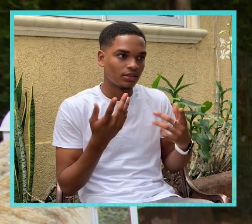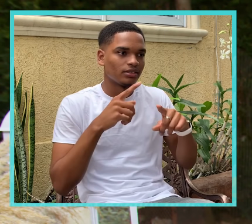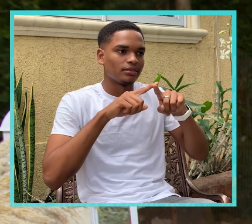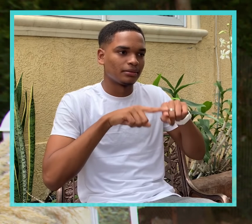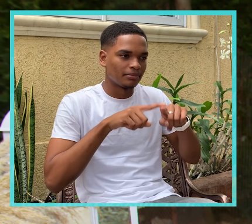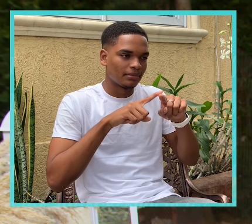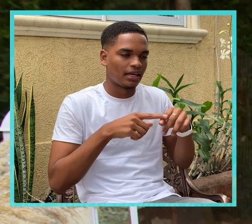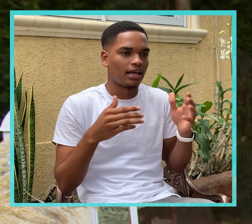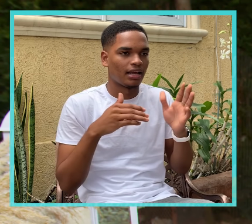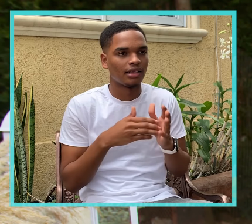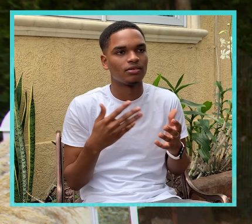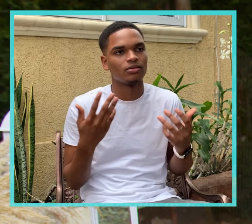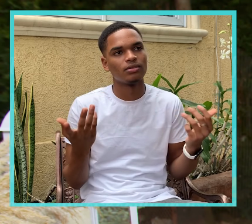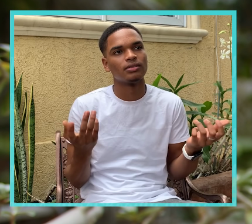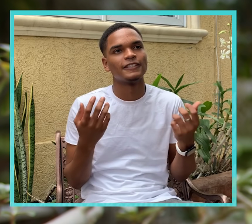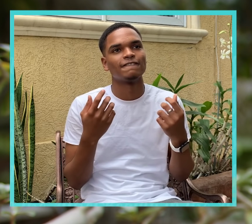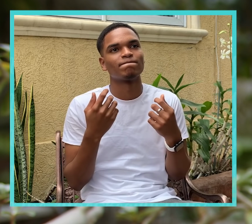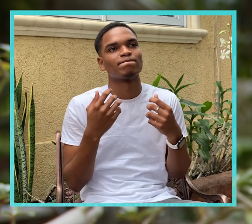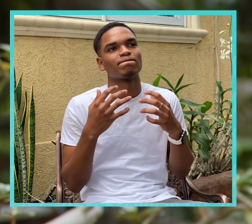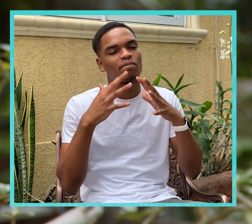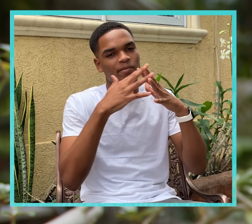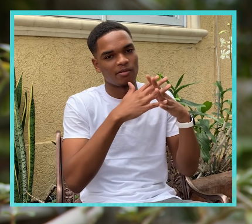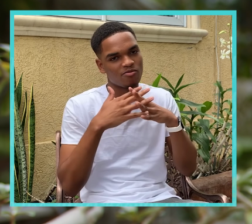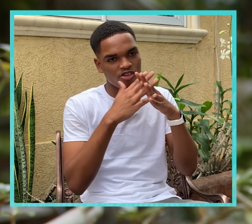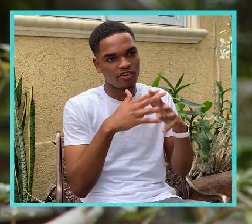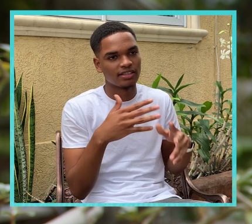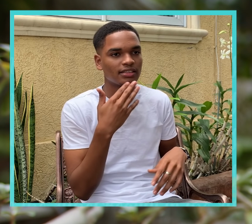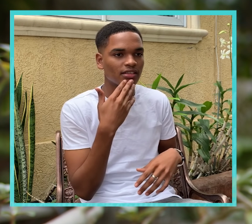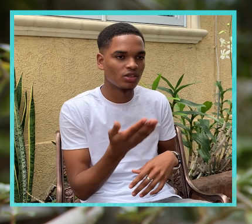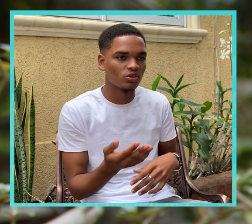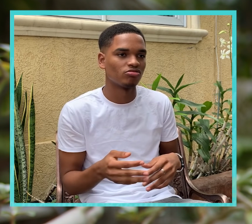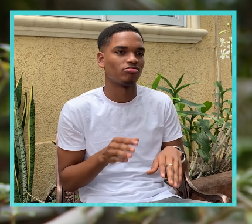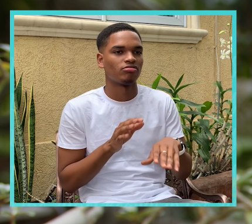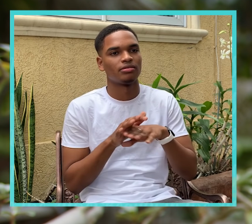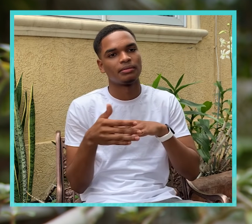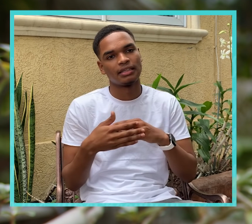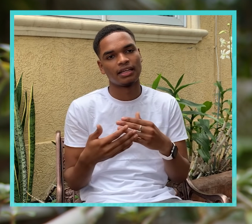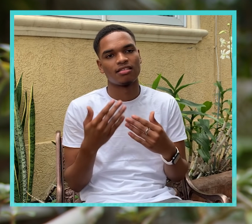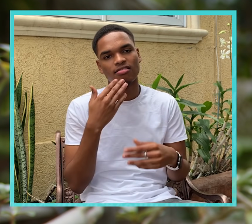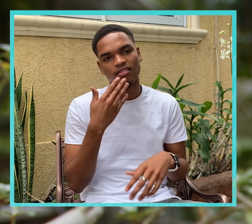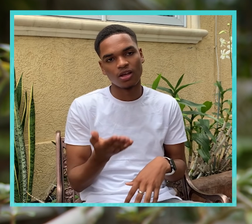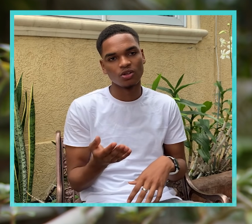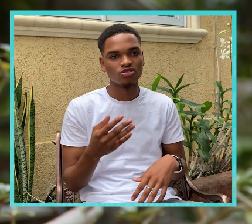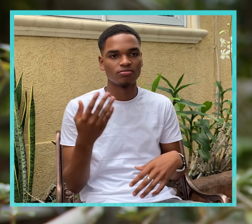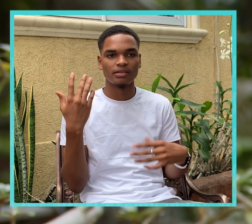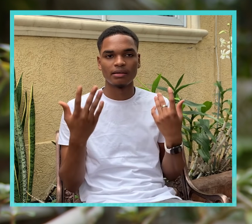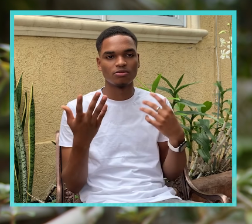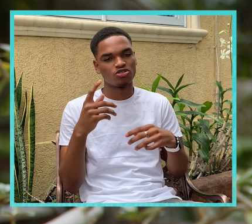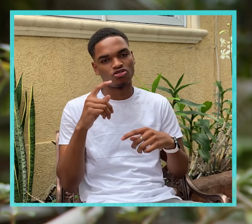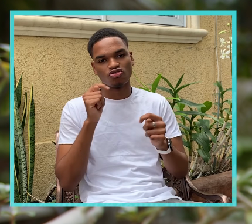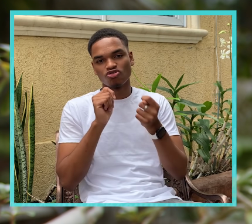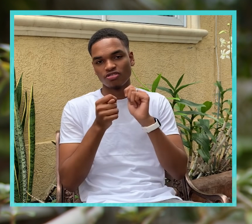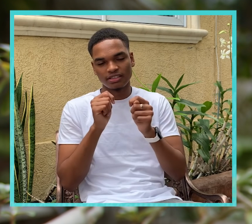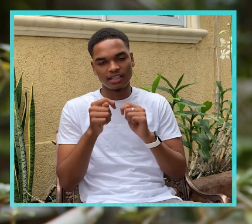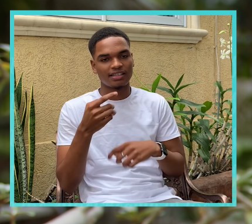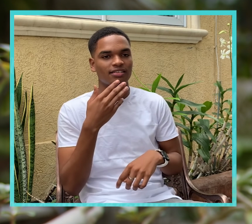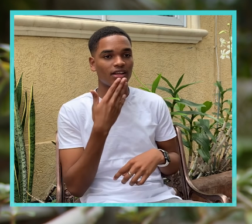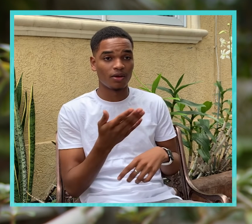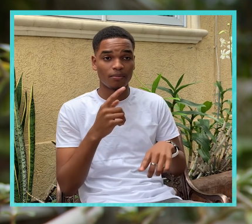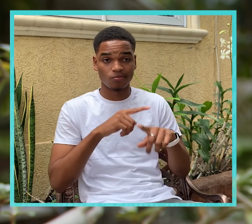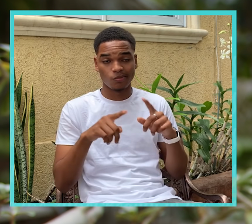probably in America, it's thank you. Jamaica is thank you. Probably in Trinidad, it's thank you. But